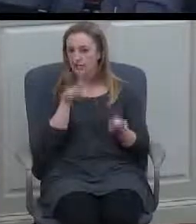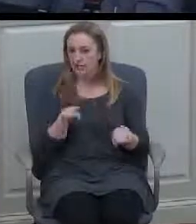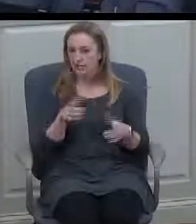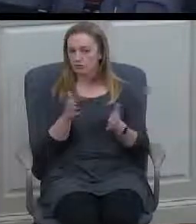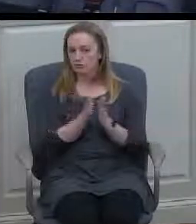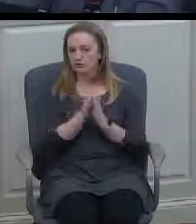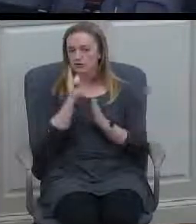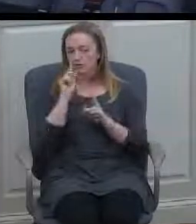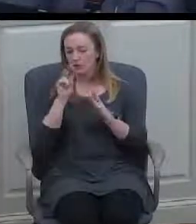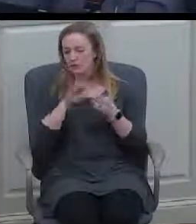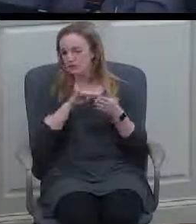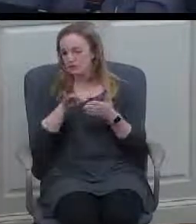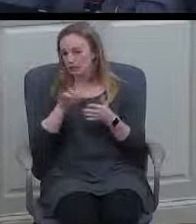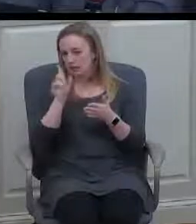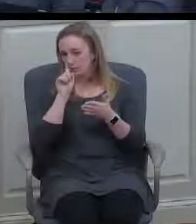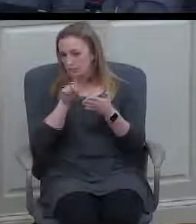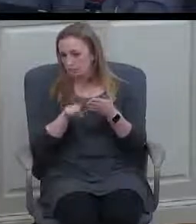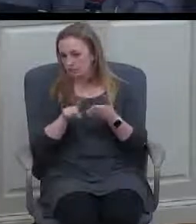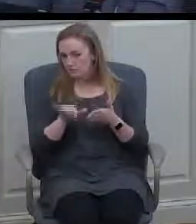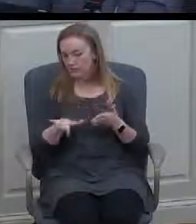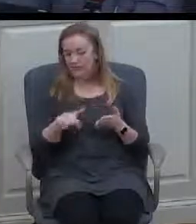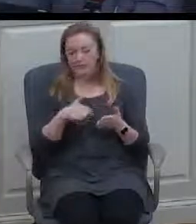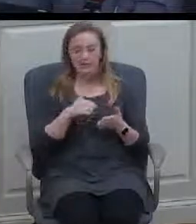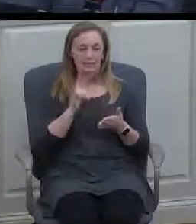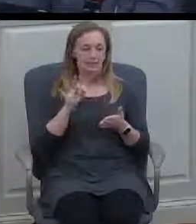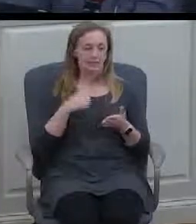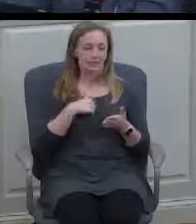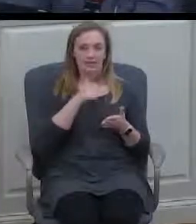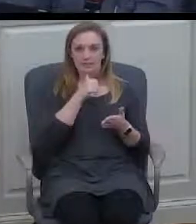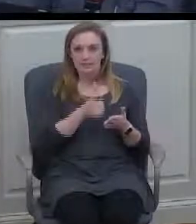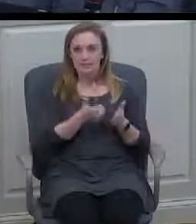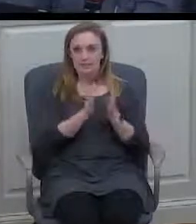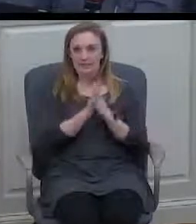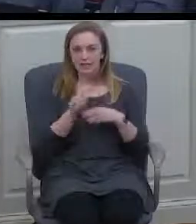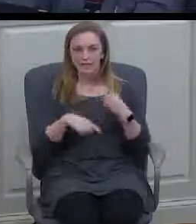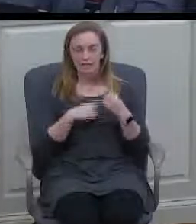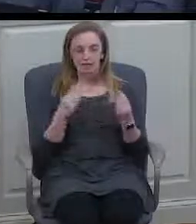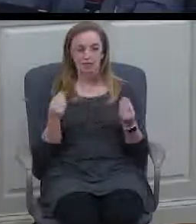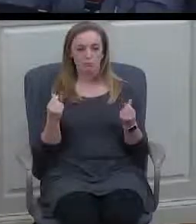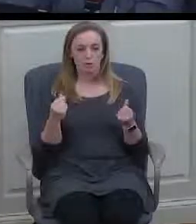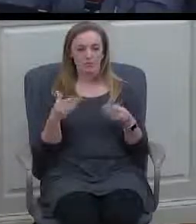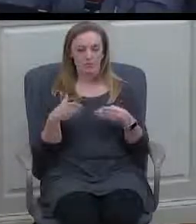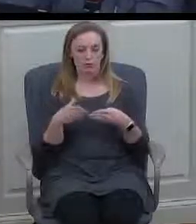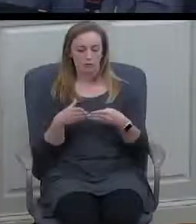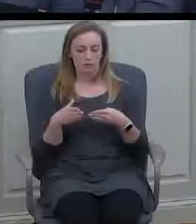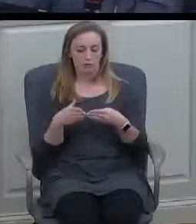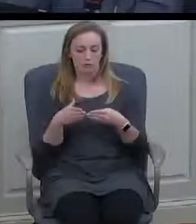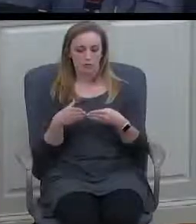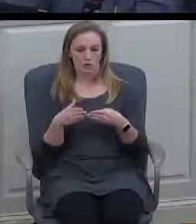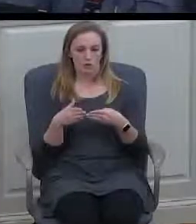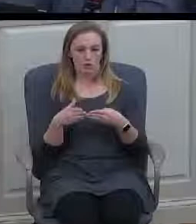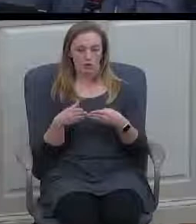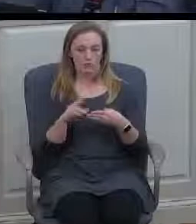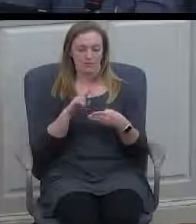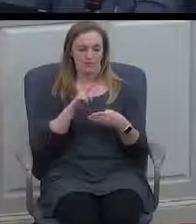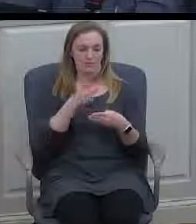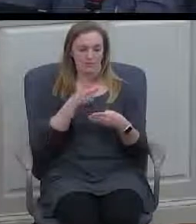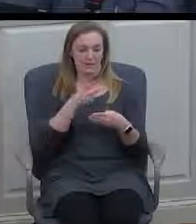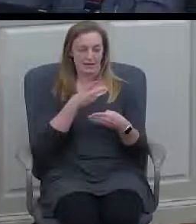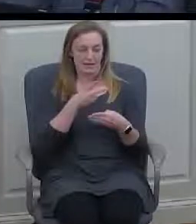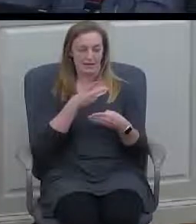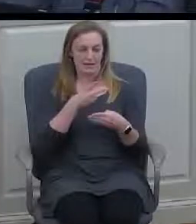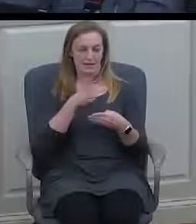if you could. And I would be remiss if I didn't ask about property on the corner of 2nd Street